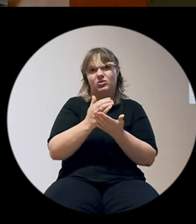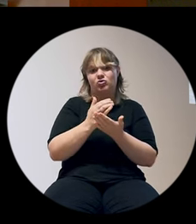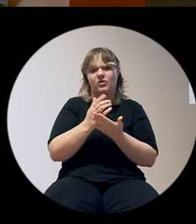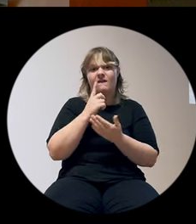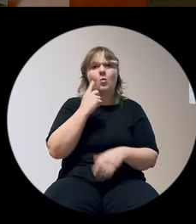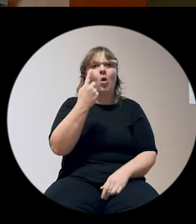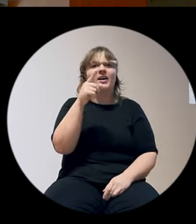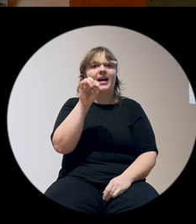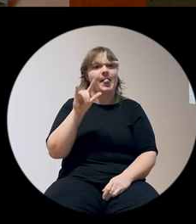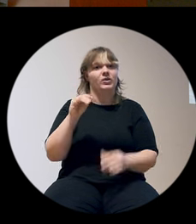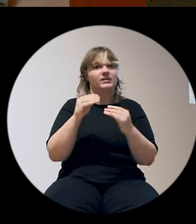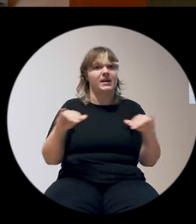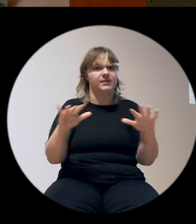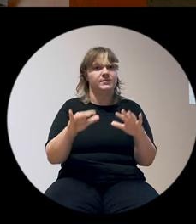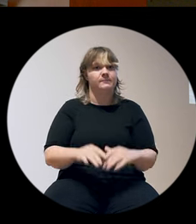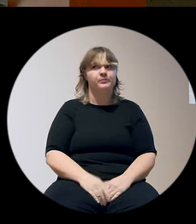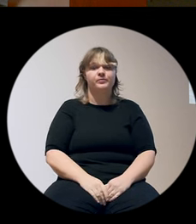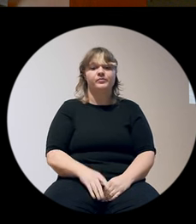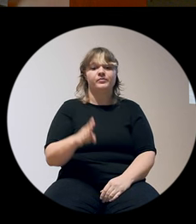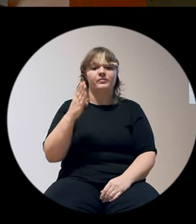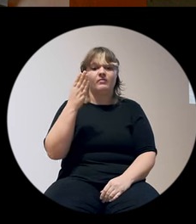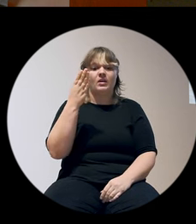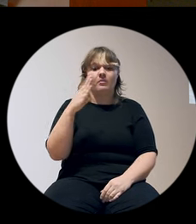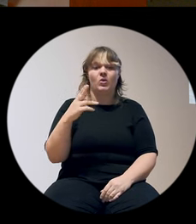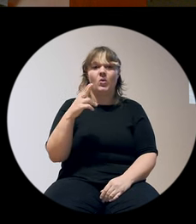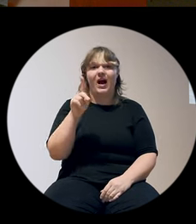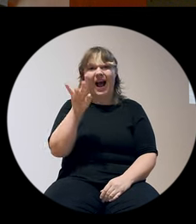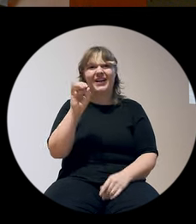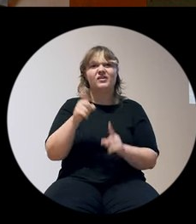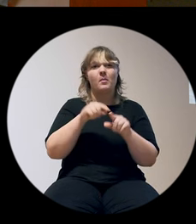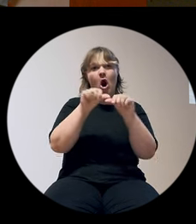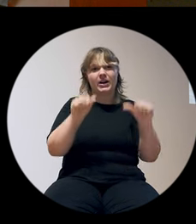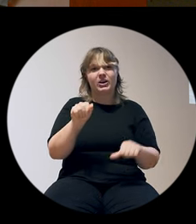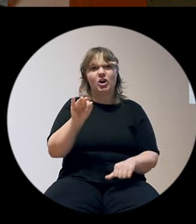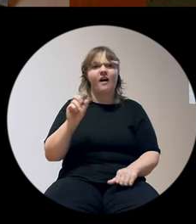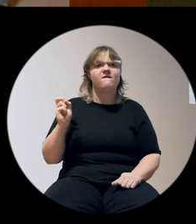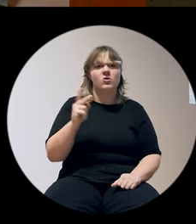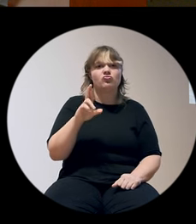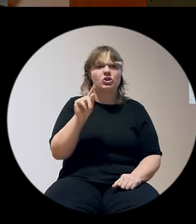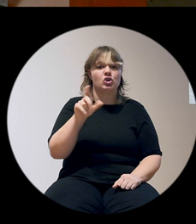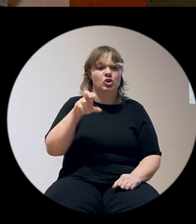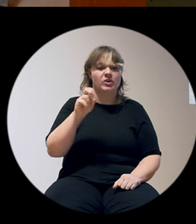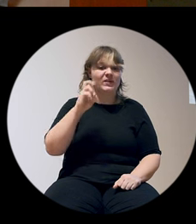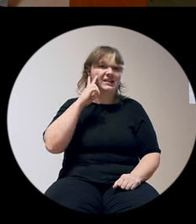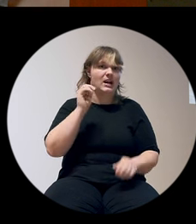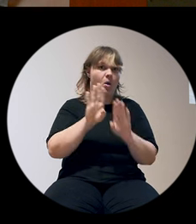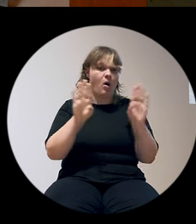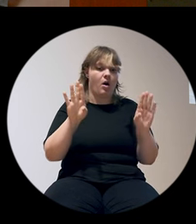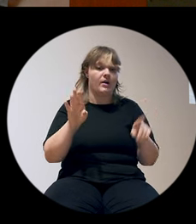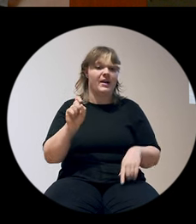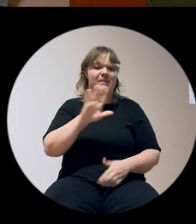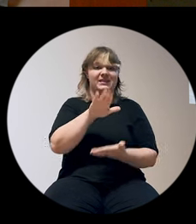one of the gallery spaces. The blue hides from Architecture of Return could be seen on the wall. In the center is imaginary